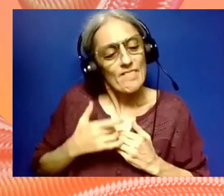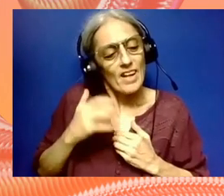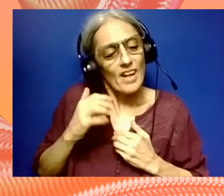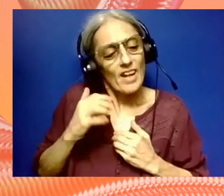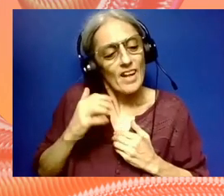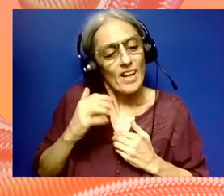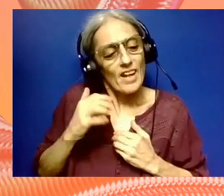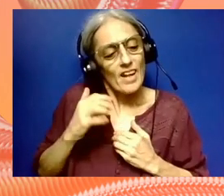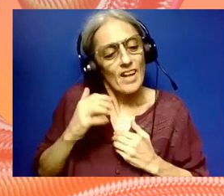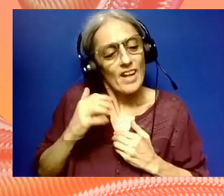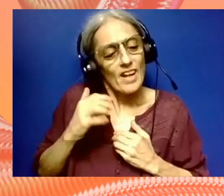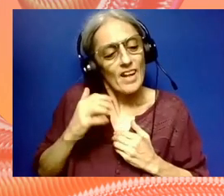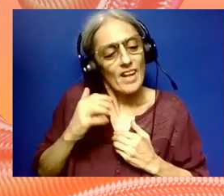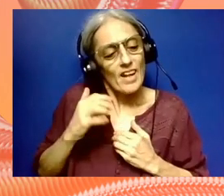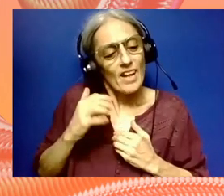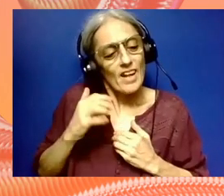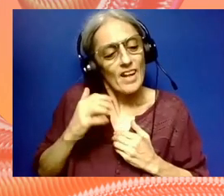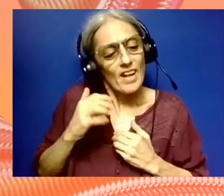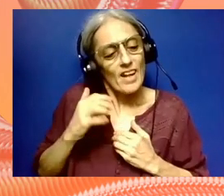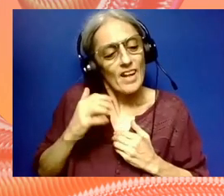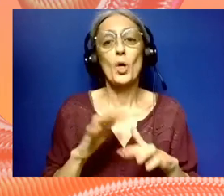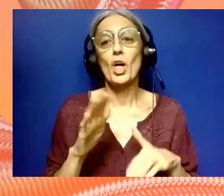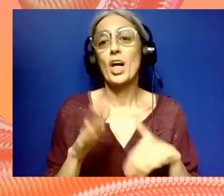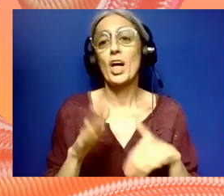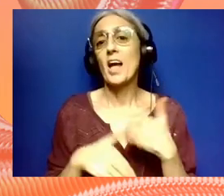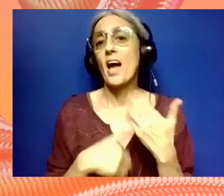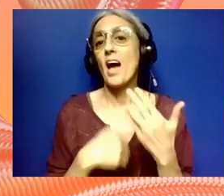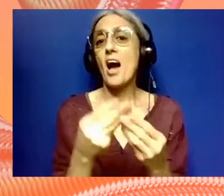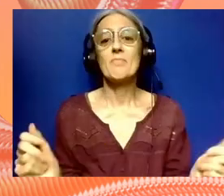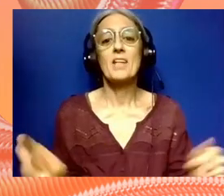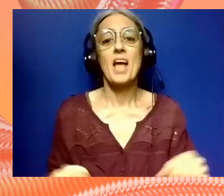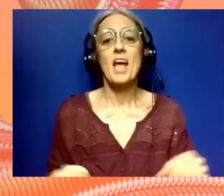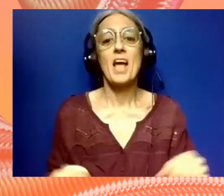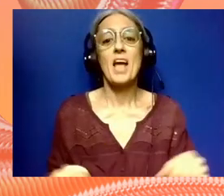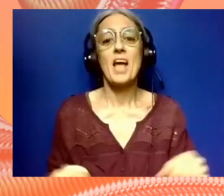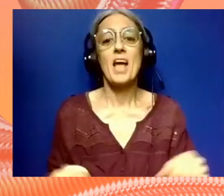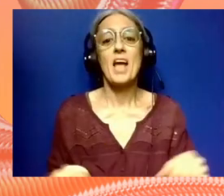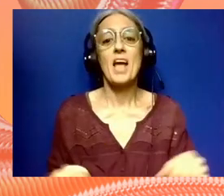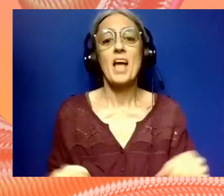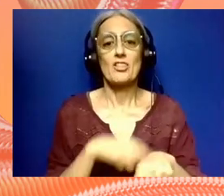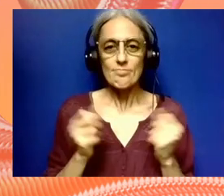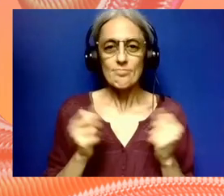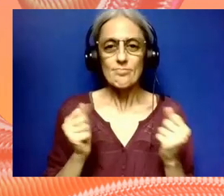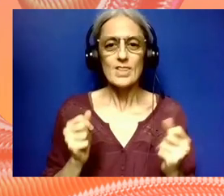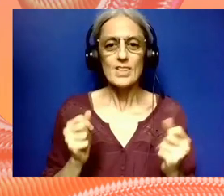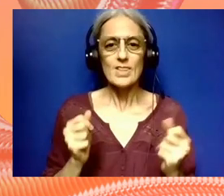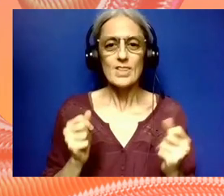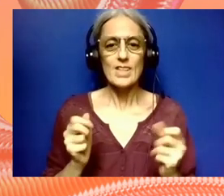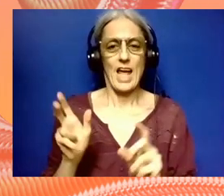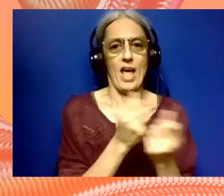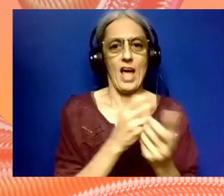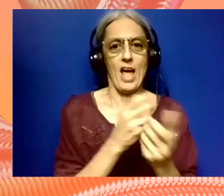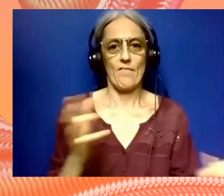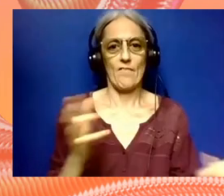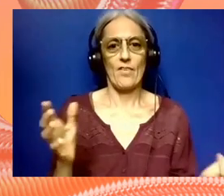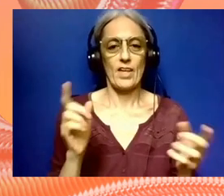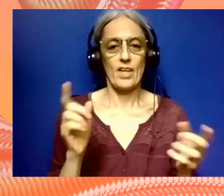think, and again, this is, you can't apply what I'm about to say to everything, but I think a lot of the